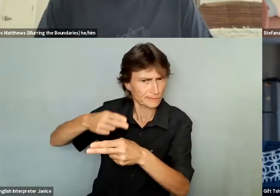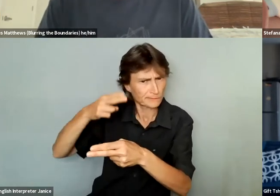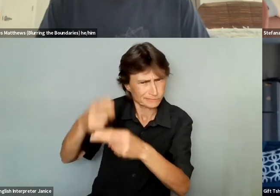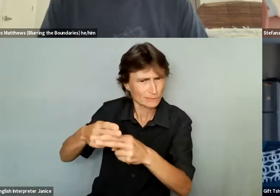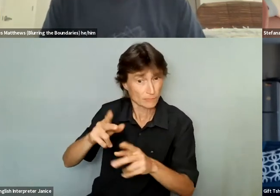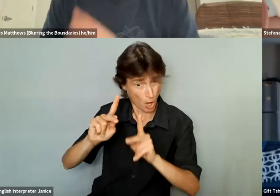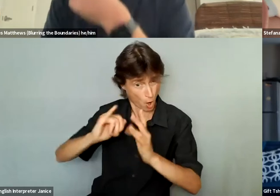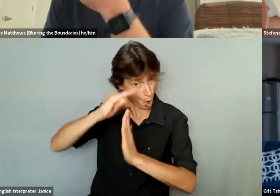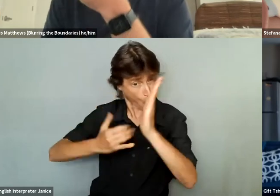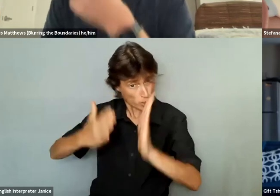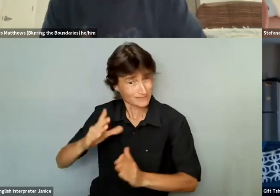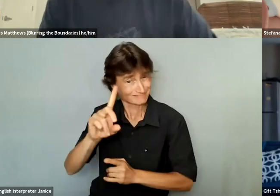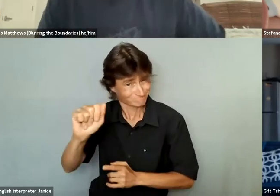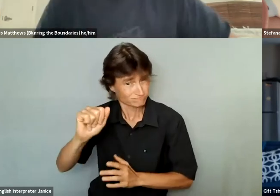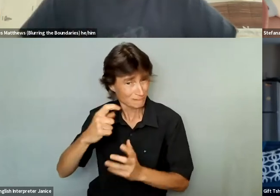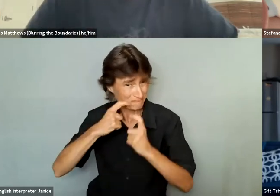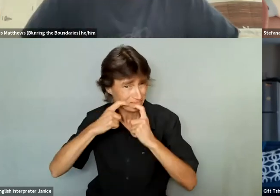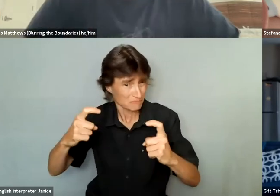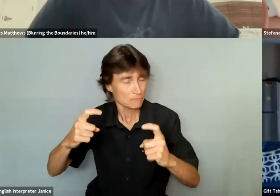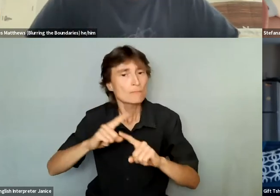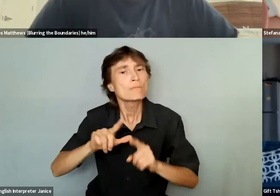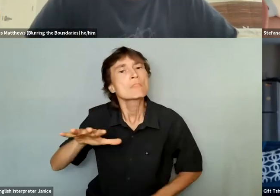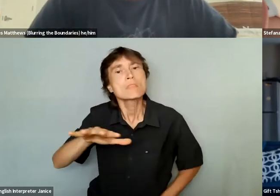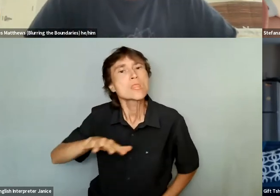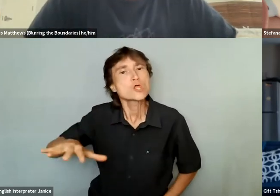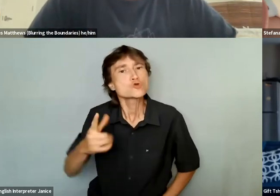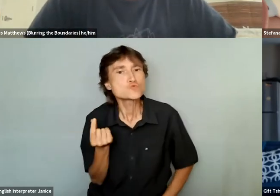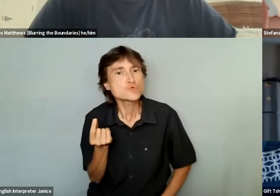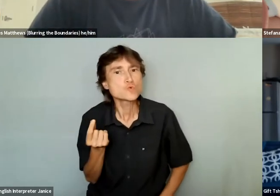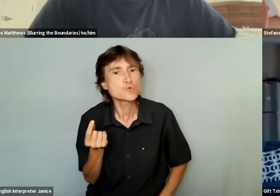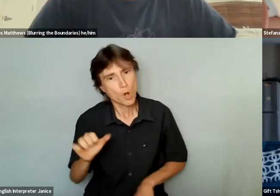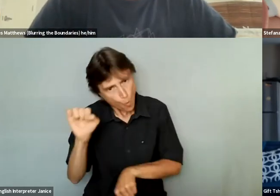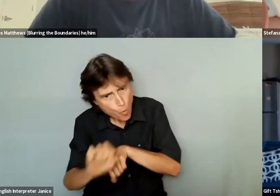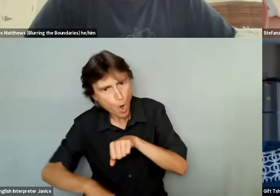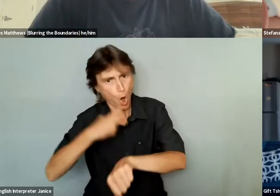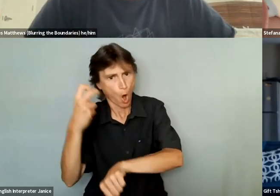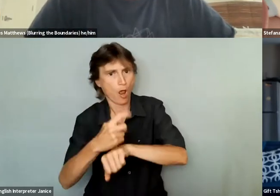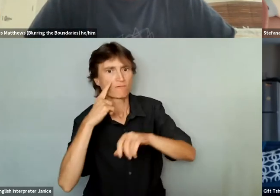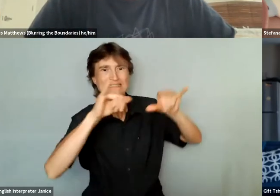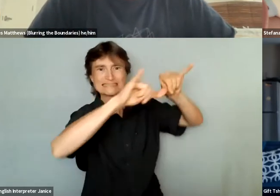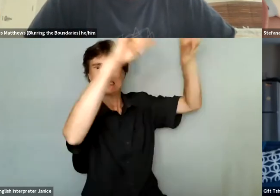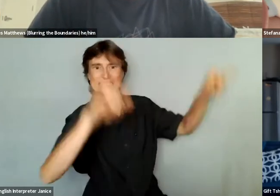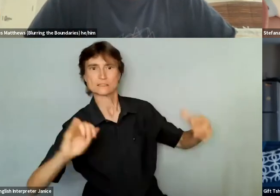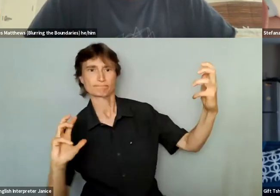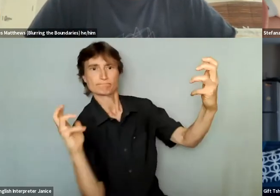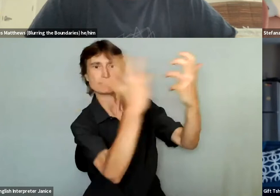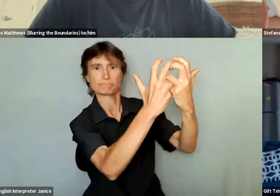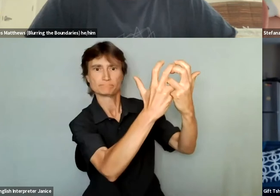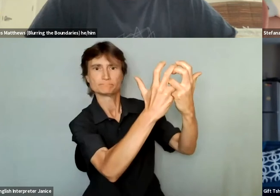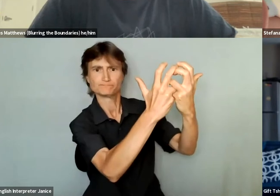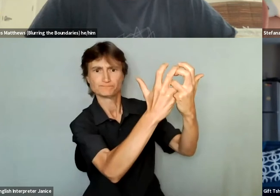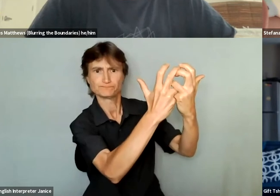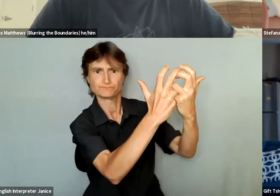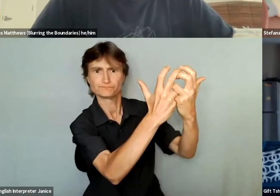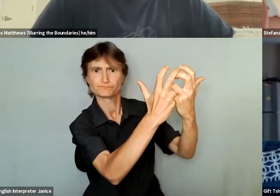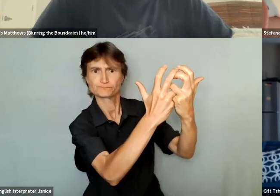of fit within the mold that has been set out by society. And what I mean by that is that